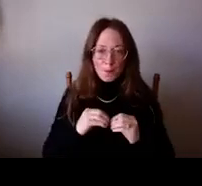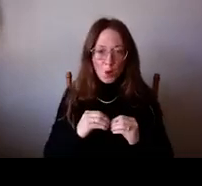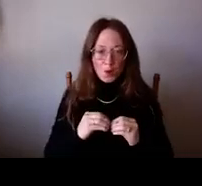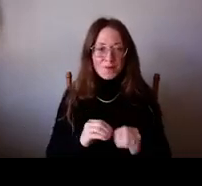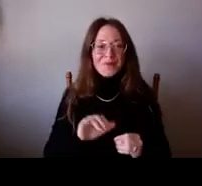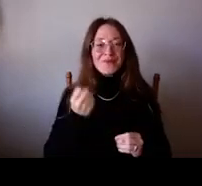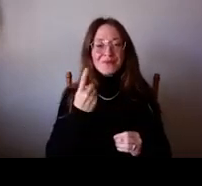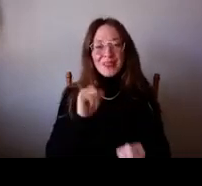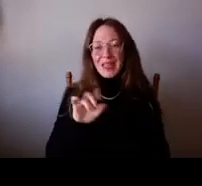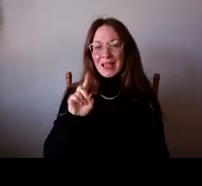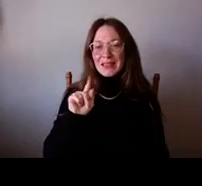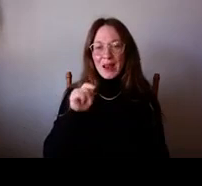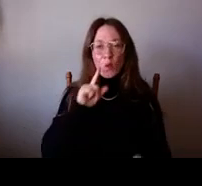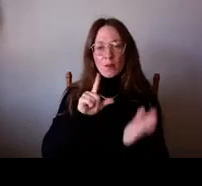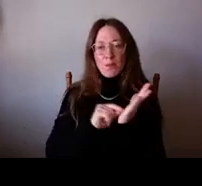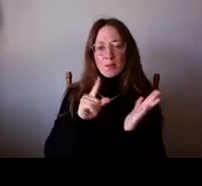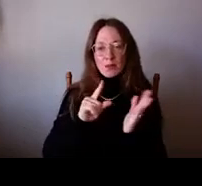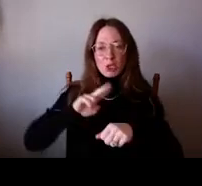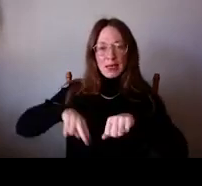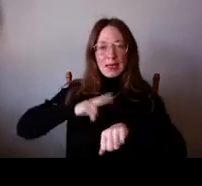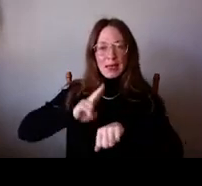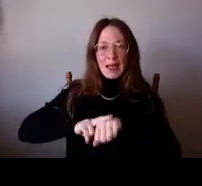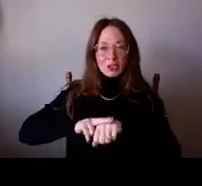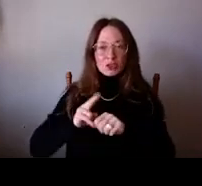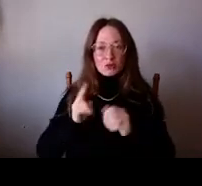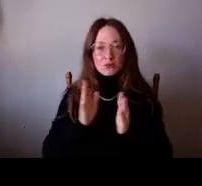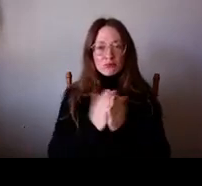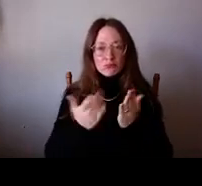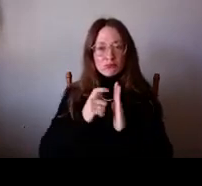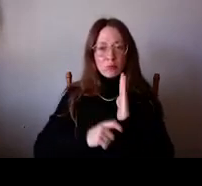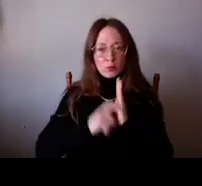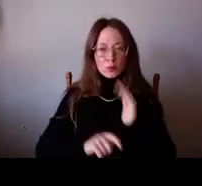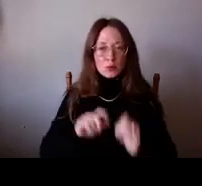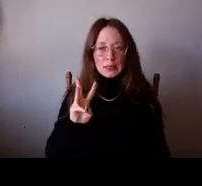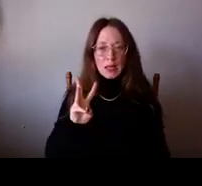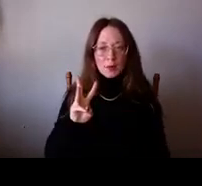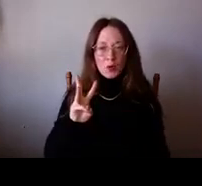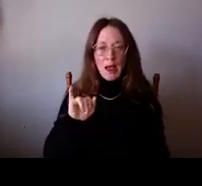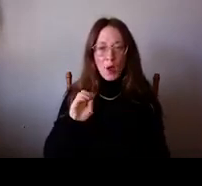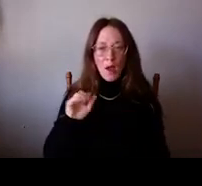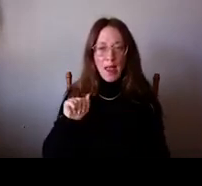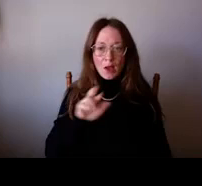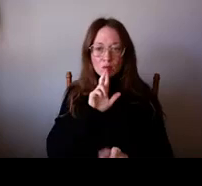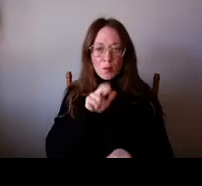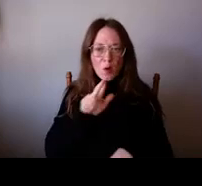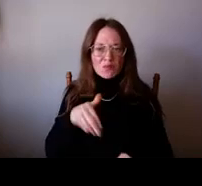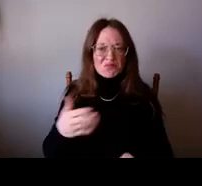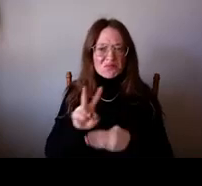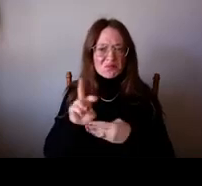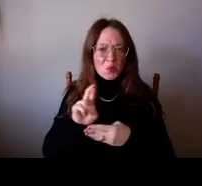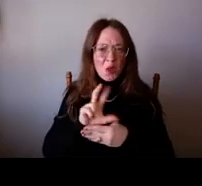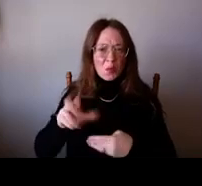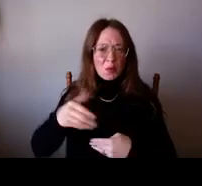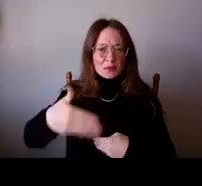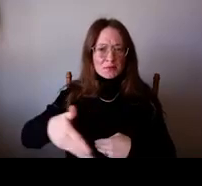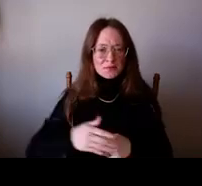the national program year 19 WIOA annual report in the next several weeks. On the next